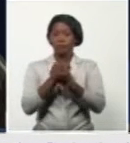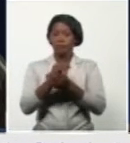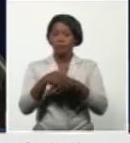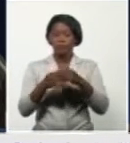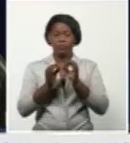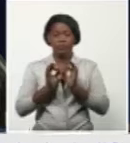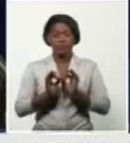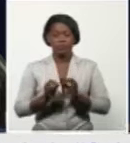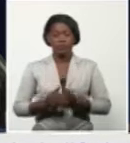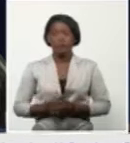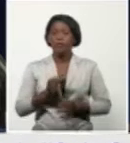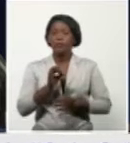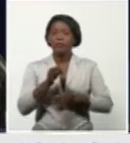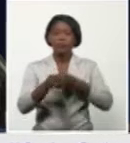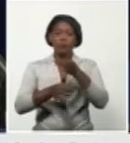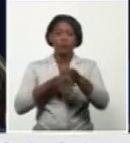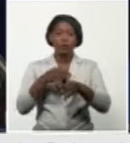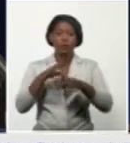stage.